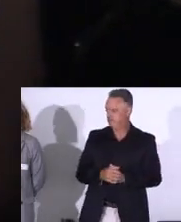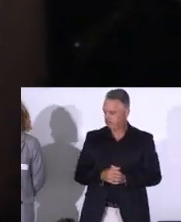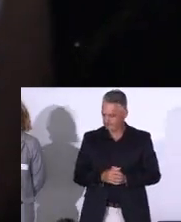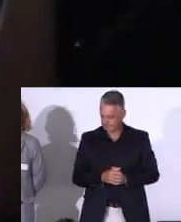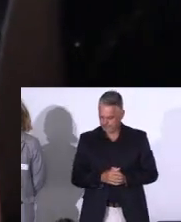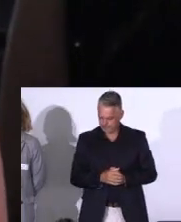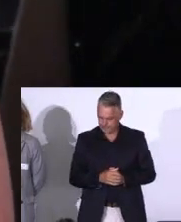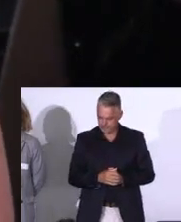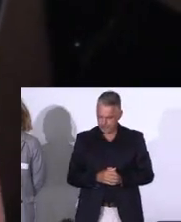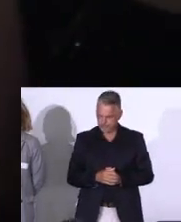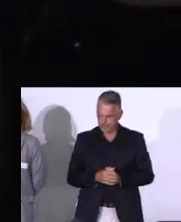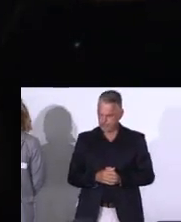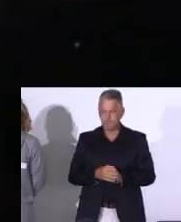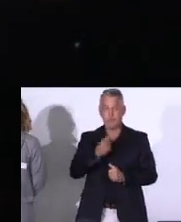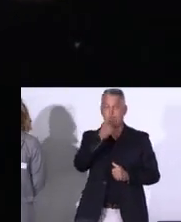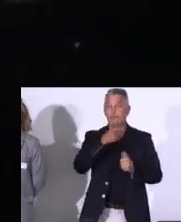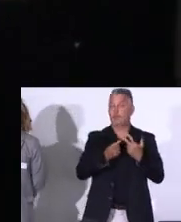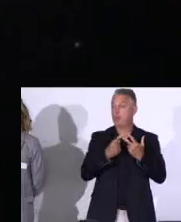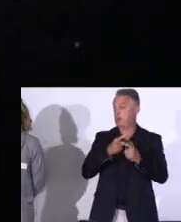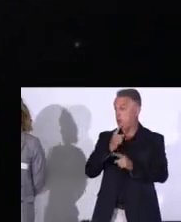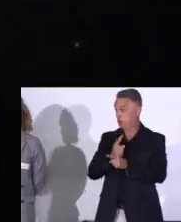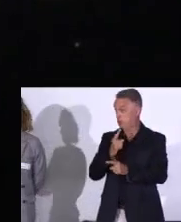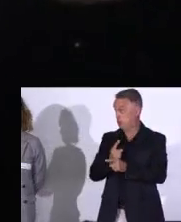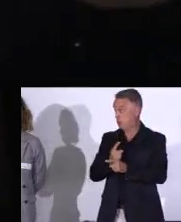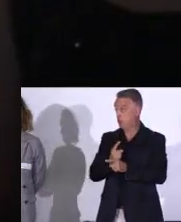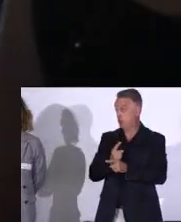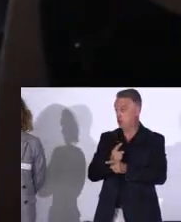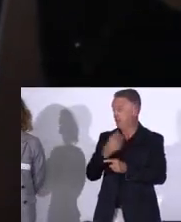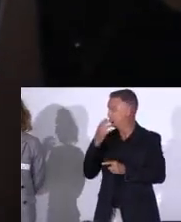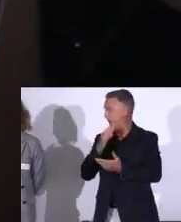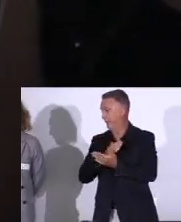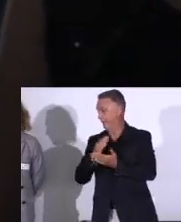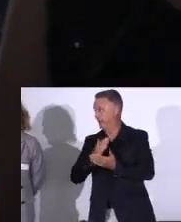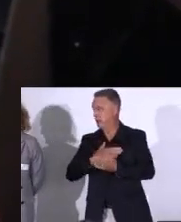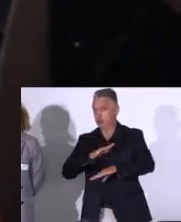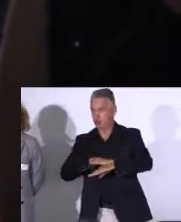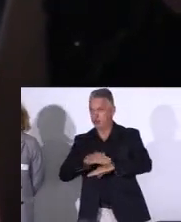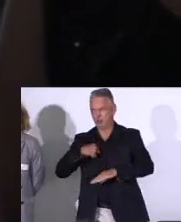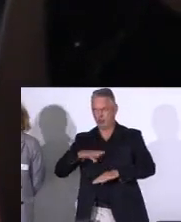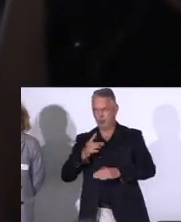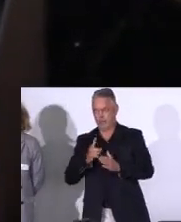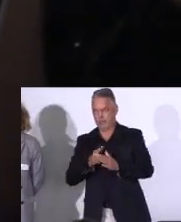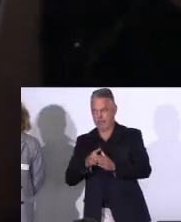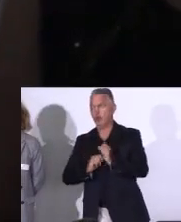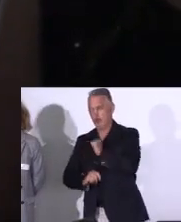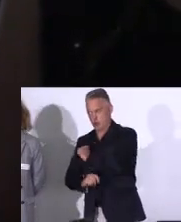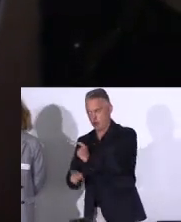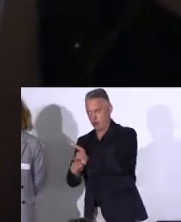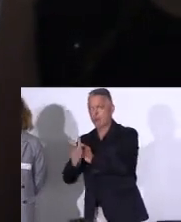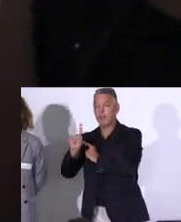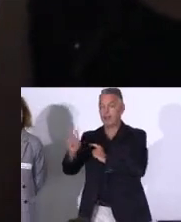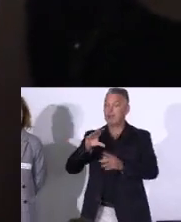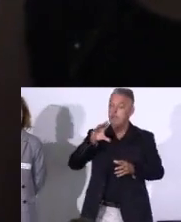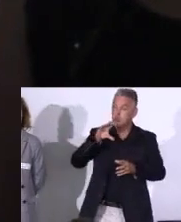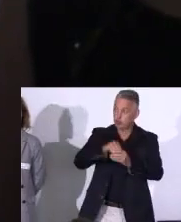A couple of other things that I wanted to mention, and I won't steal Sam's thunder in relation to AAA Play, but inclusion action